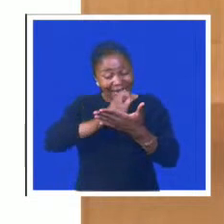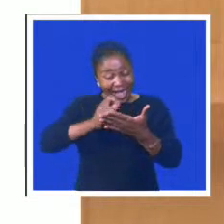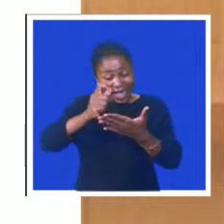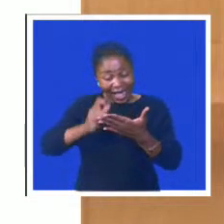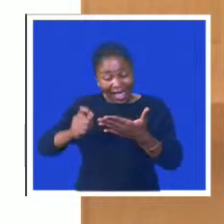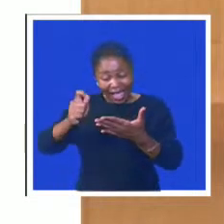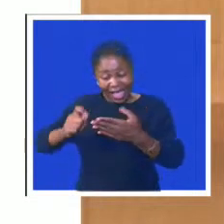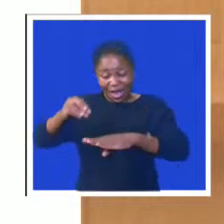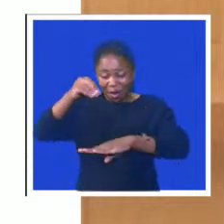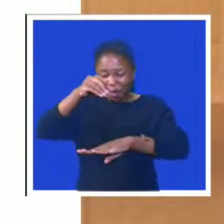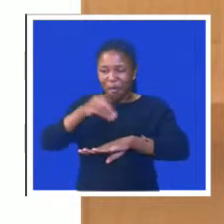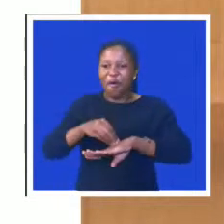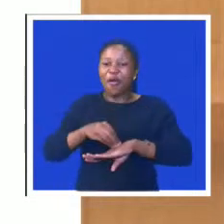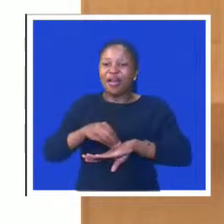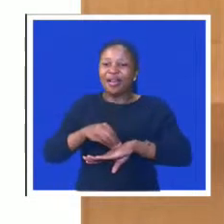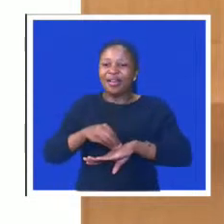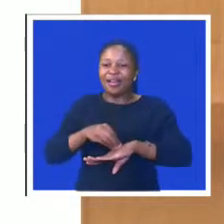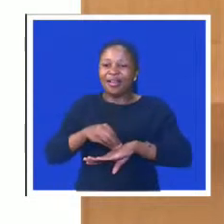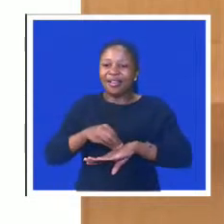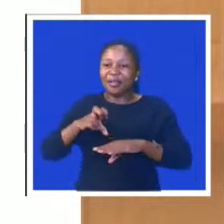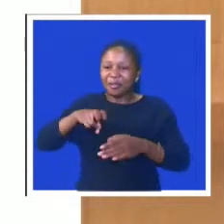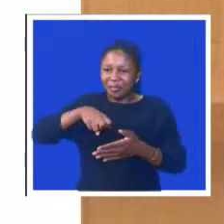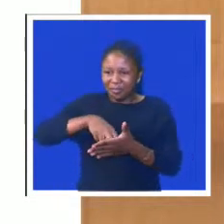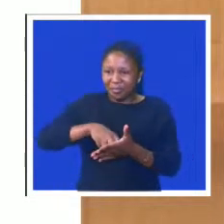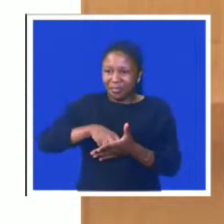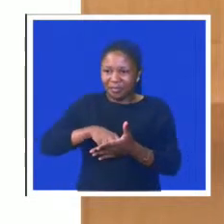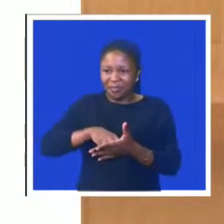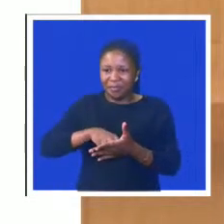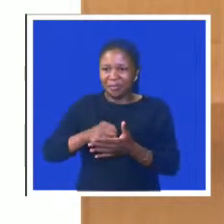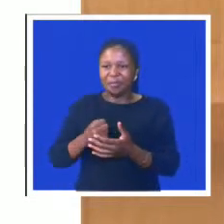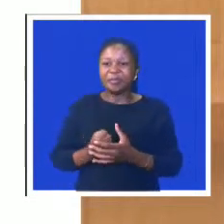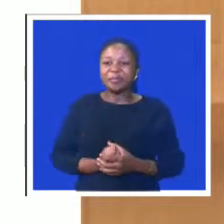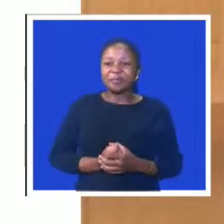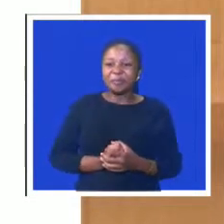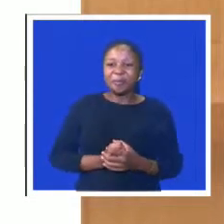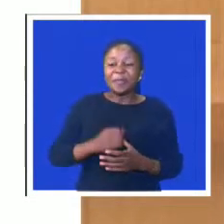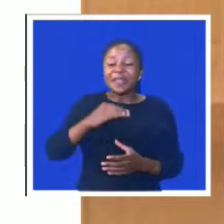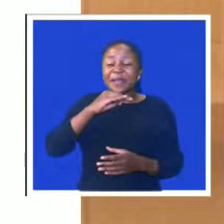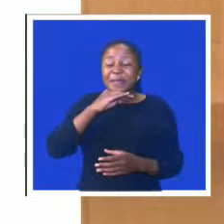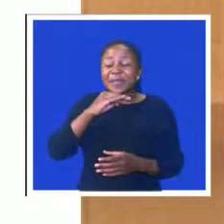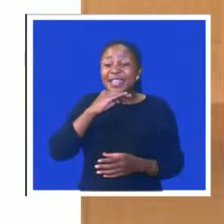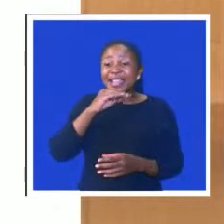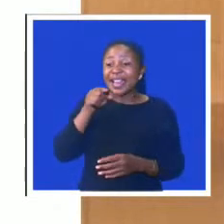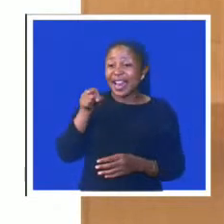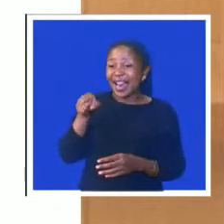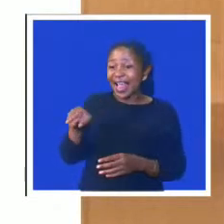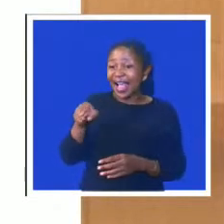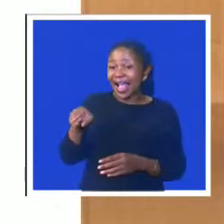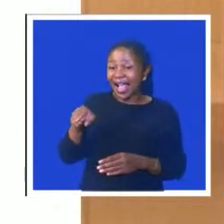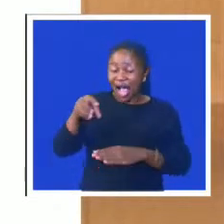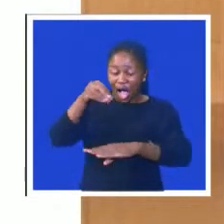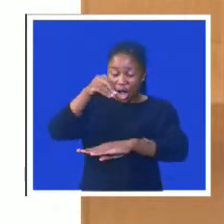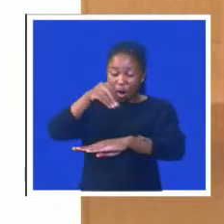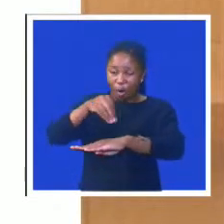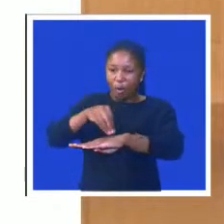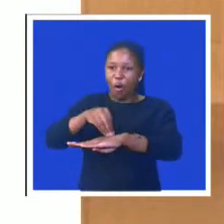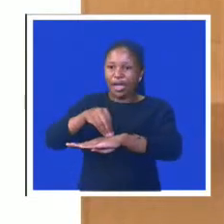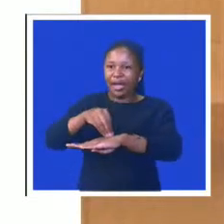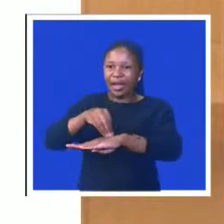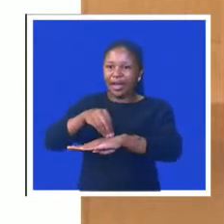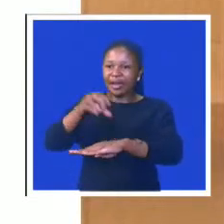word is a preposition again there, dear Lena? Oh yes, dear Lena. The